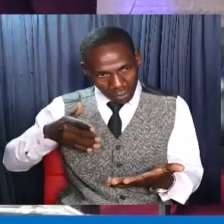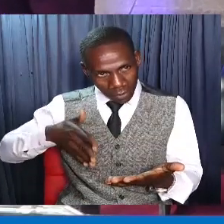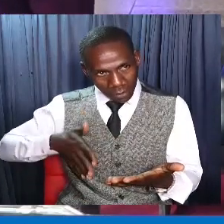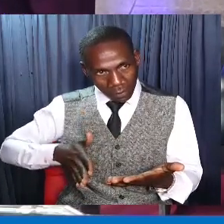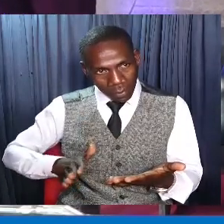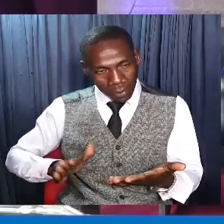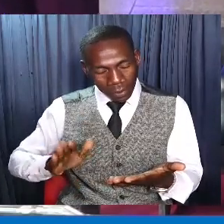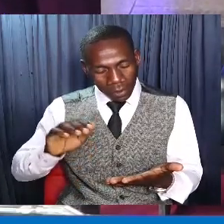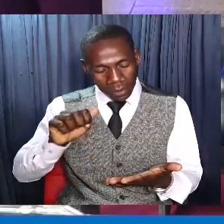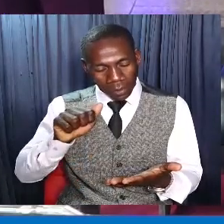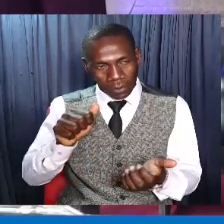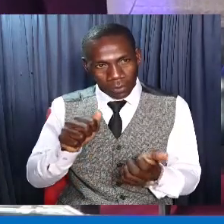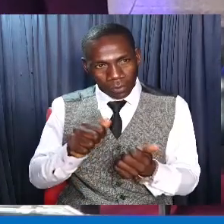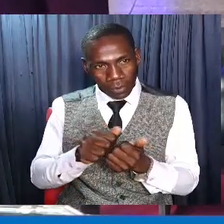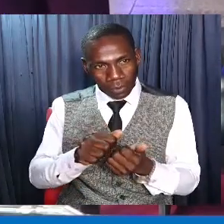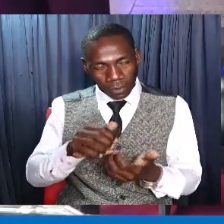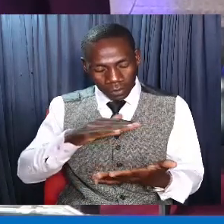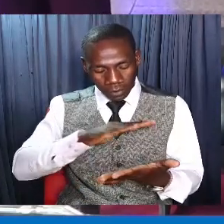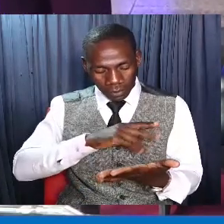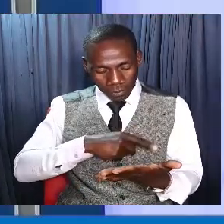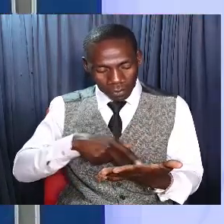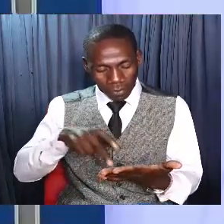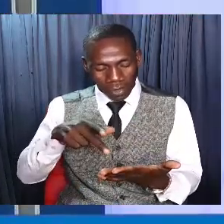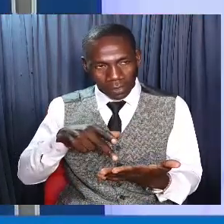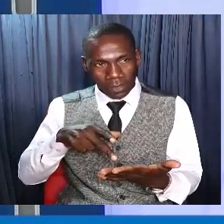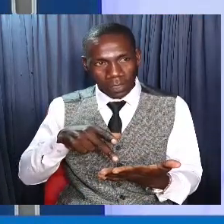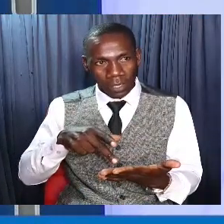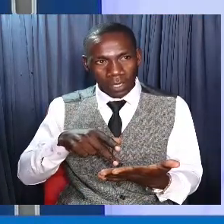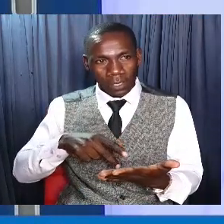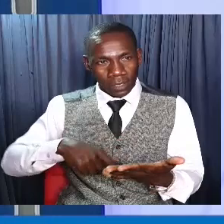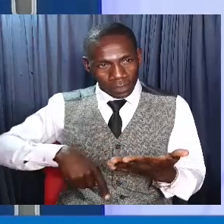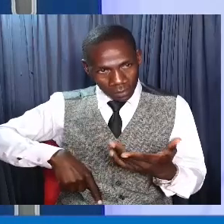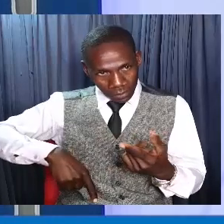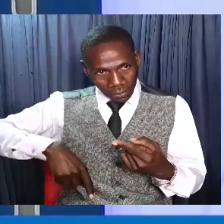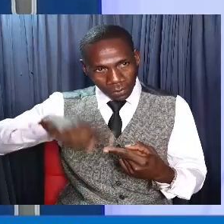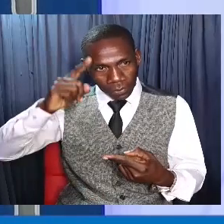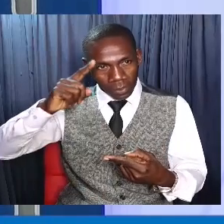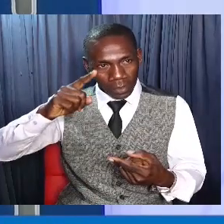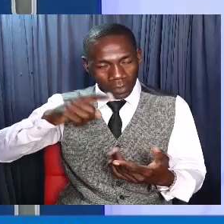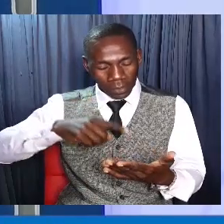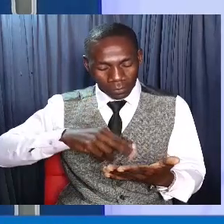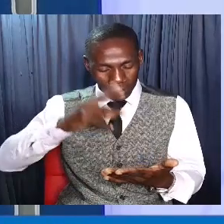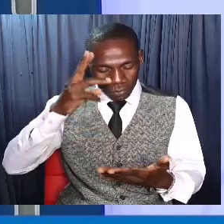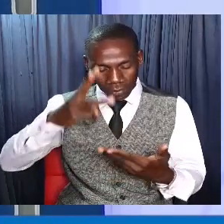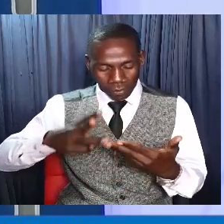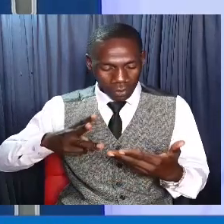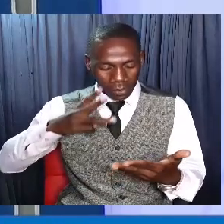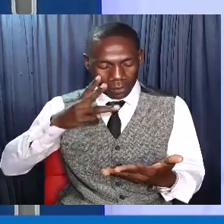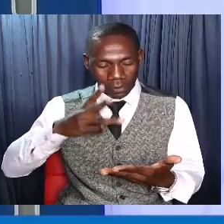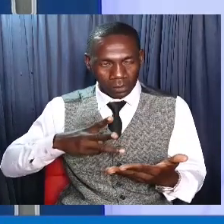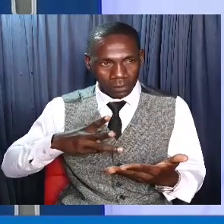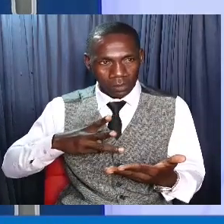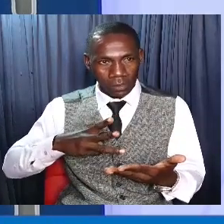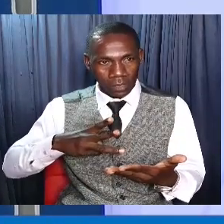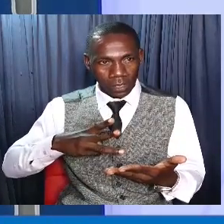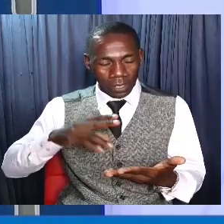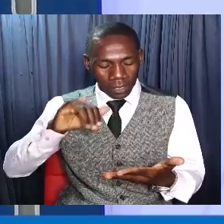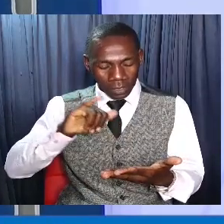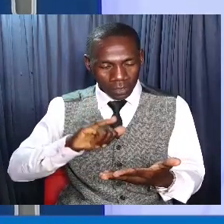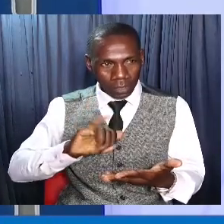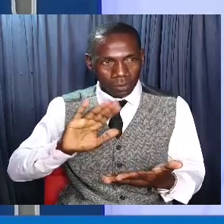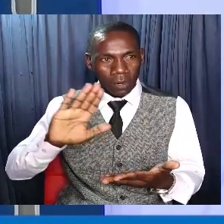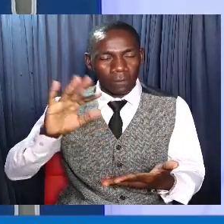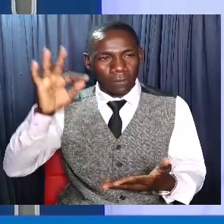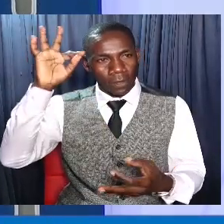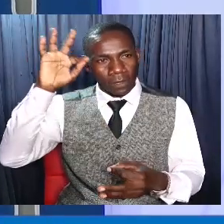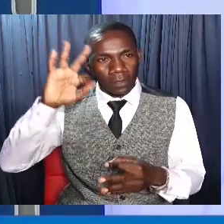Mungu hushinda ulimwengu. Born of God overcome the na world. Na huku ndiko kushindako ulimwengu. And this is a victory that overcome the world. Hiyo imani yetu.